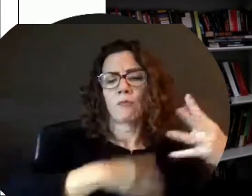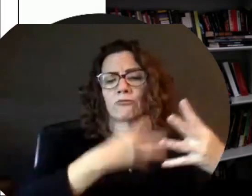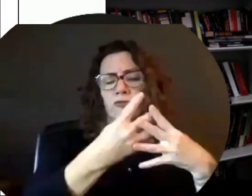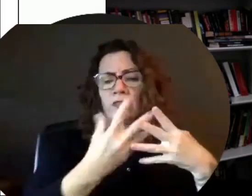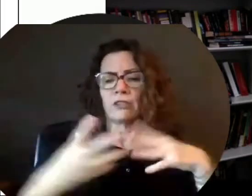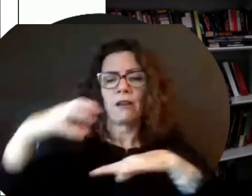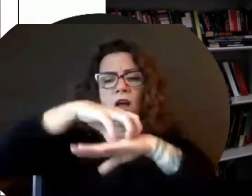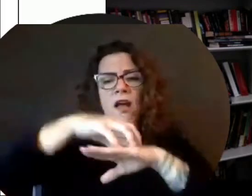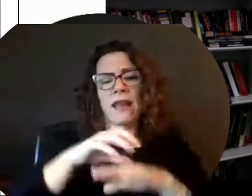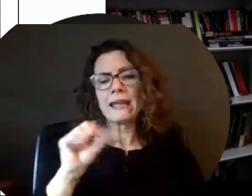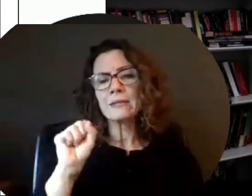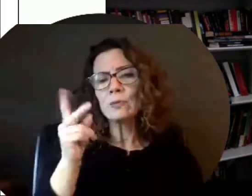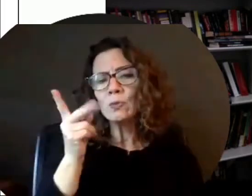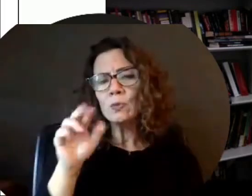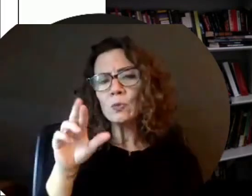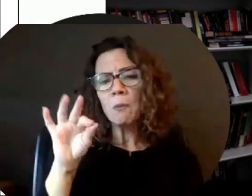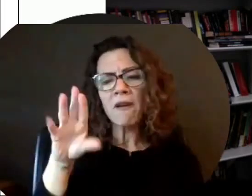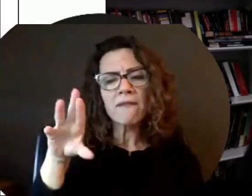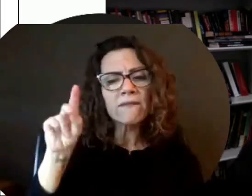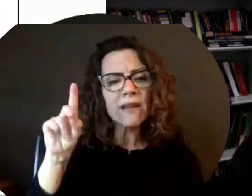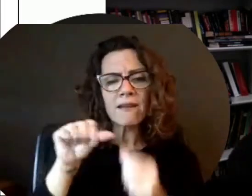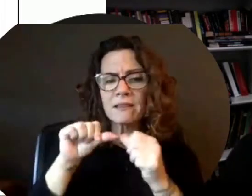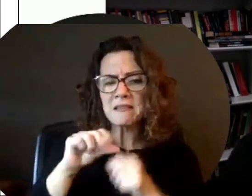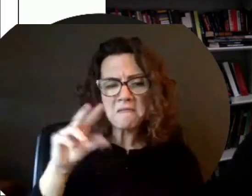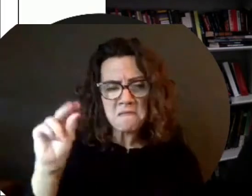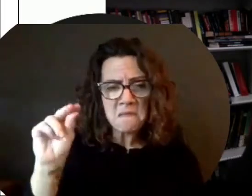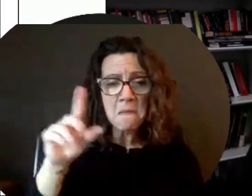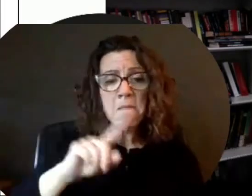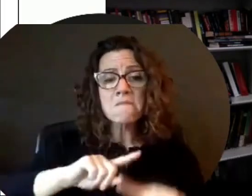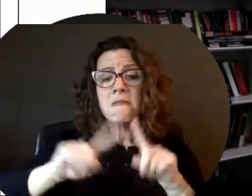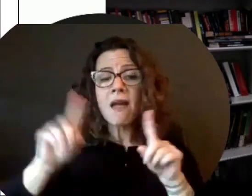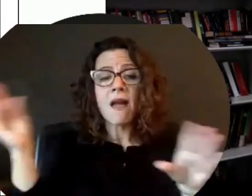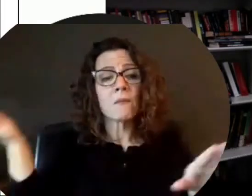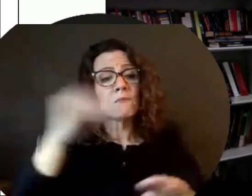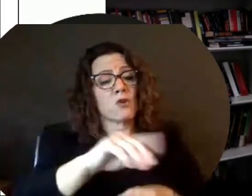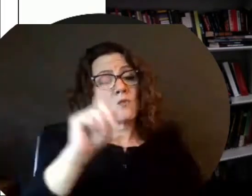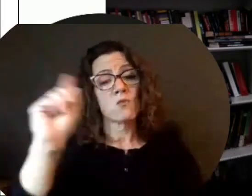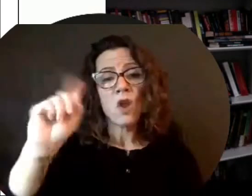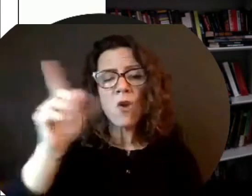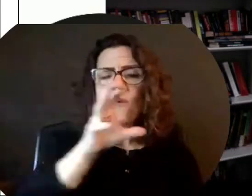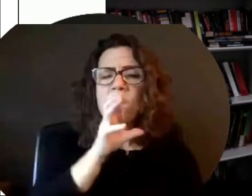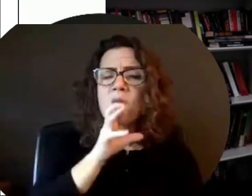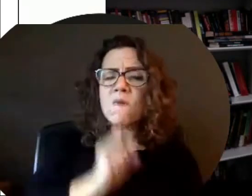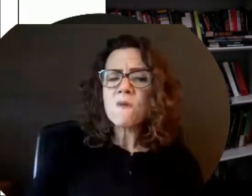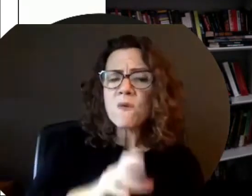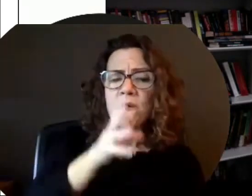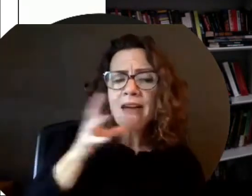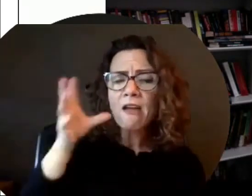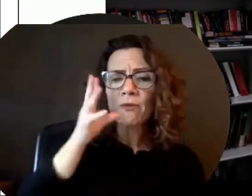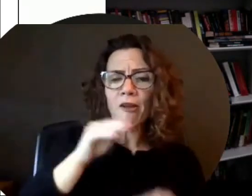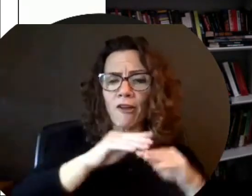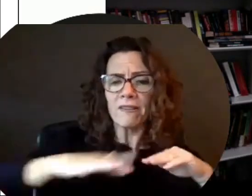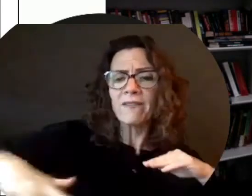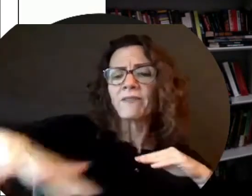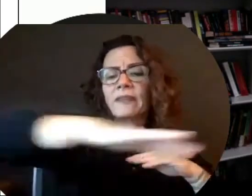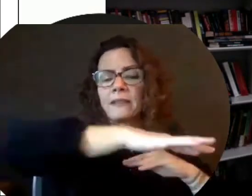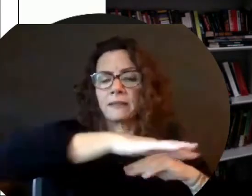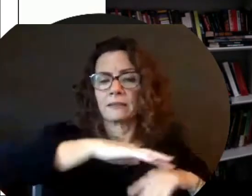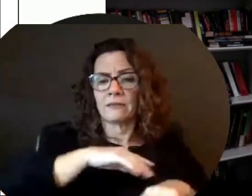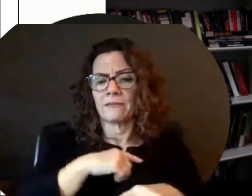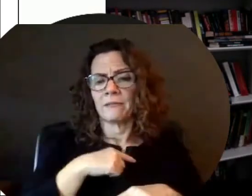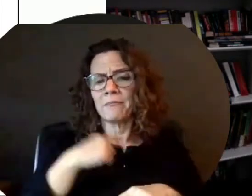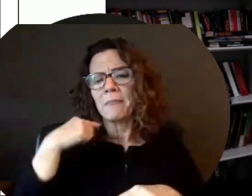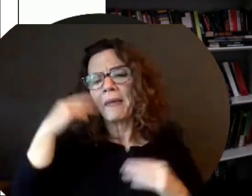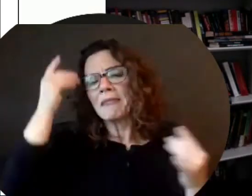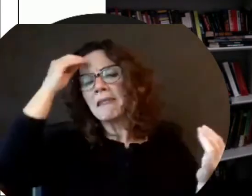right? I'm thinking with Gilmore's understandings of excess land and excess state power, and